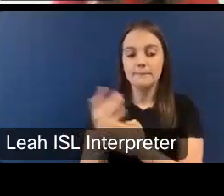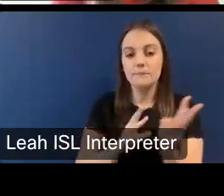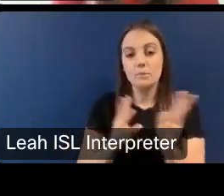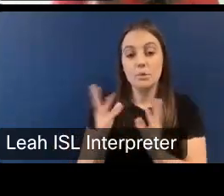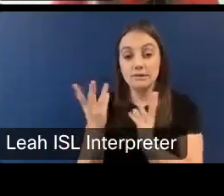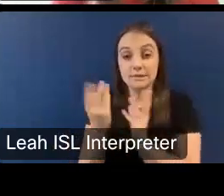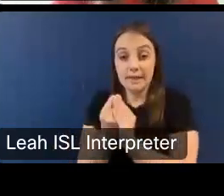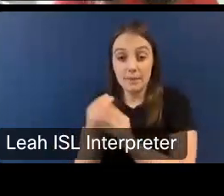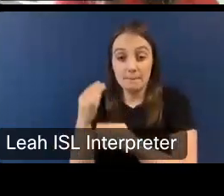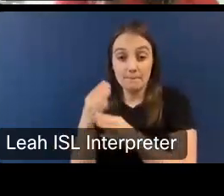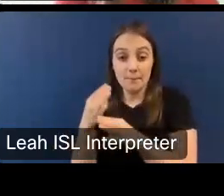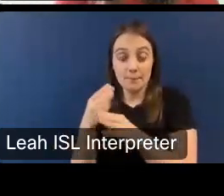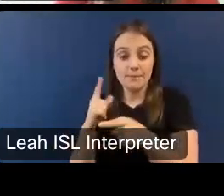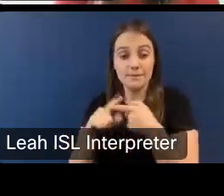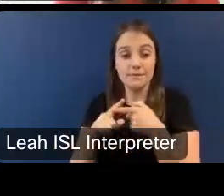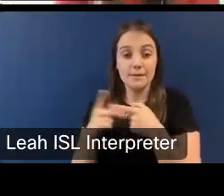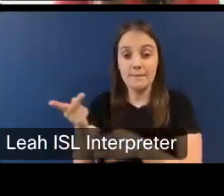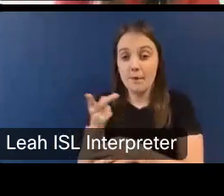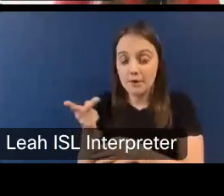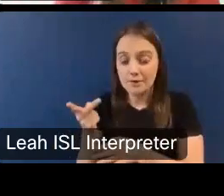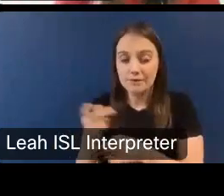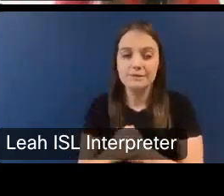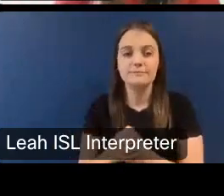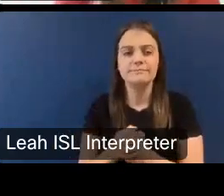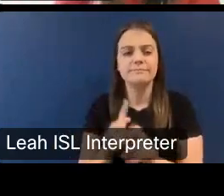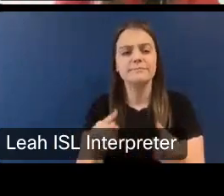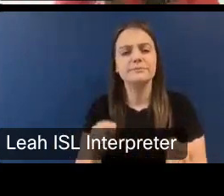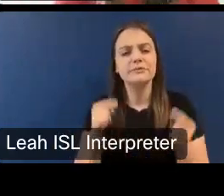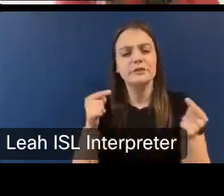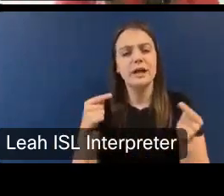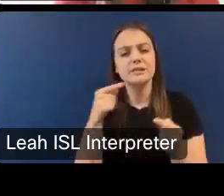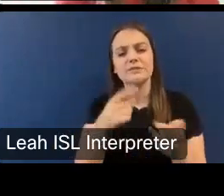and their partners. And the challenge in this was that,